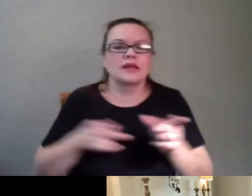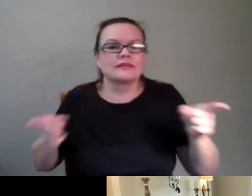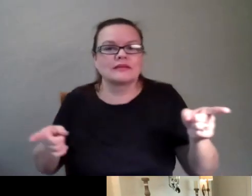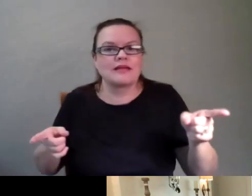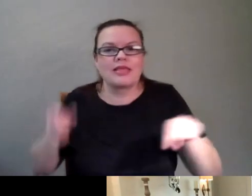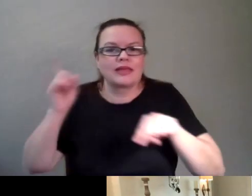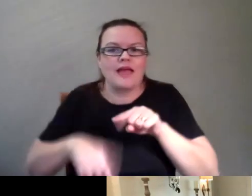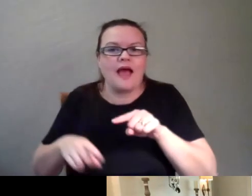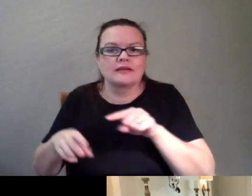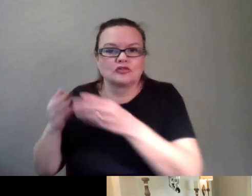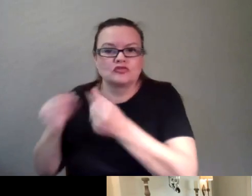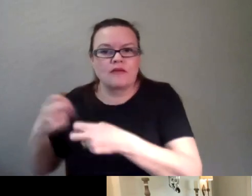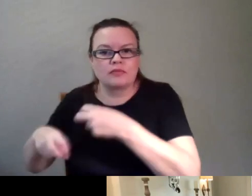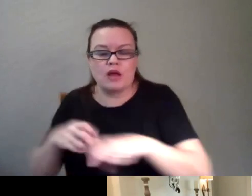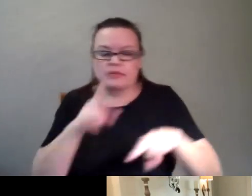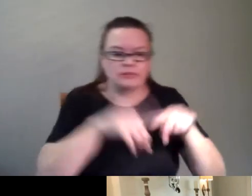cross-party